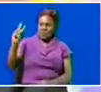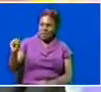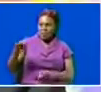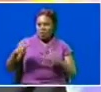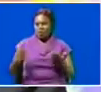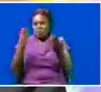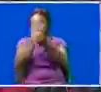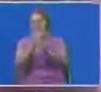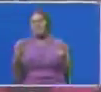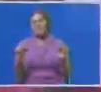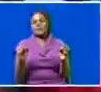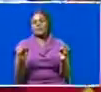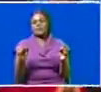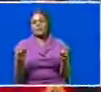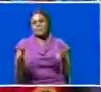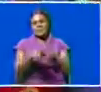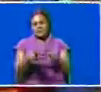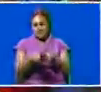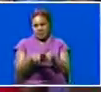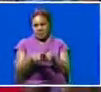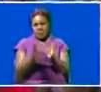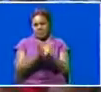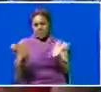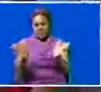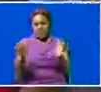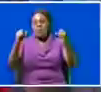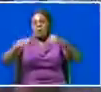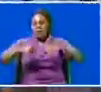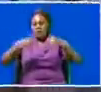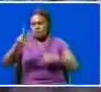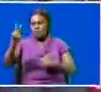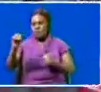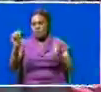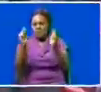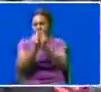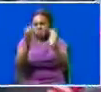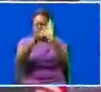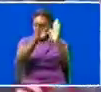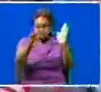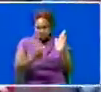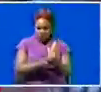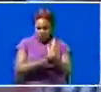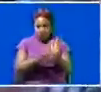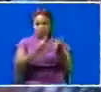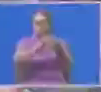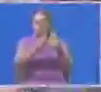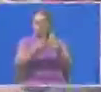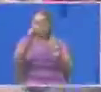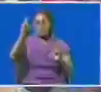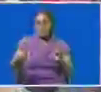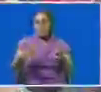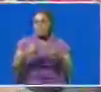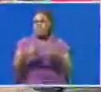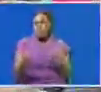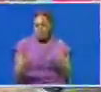or the presidency at the time. Nonetheless, there is general consensus that the 2010 constitution is due for reforms. But can